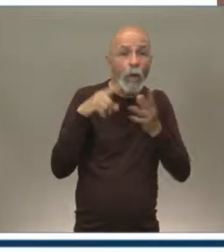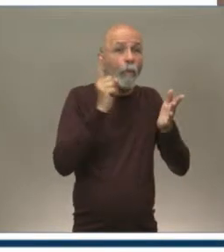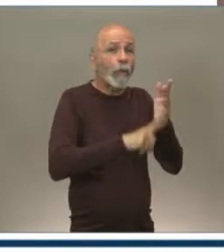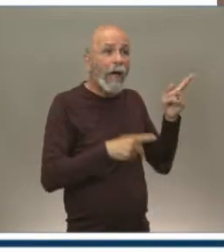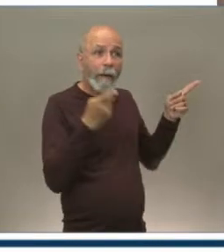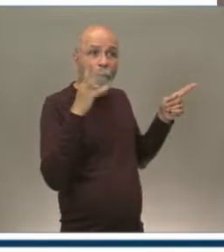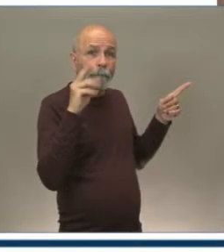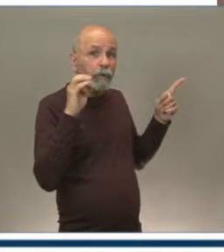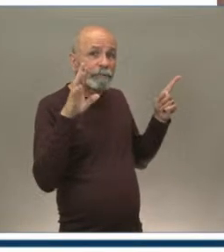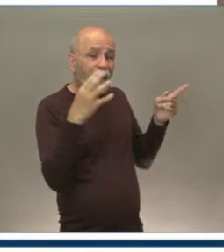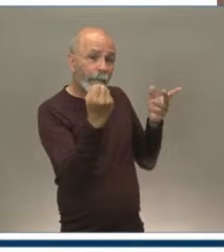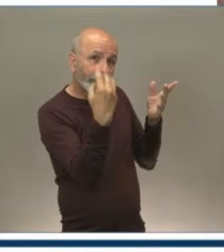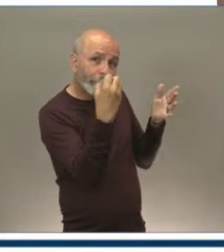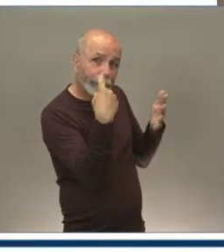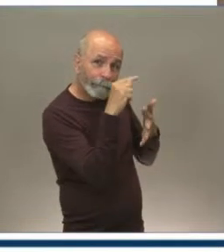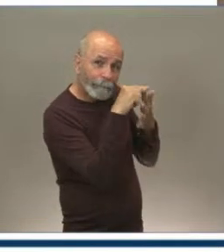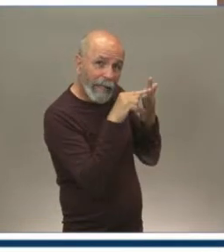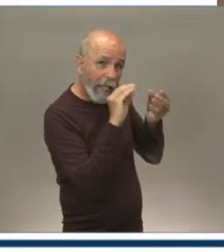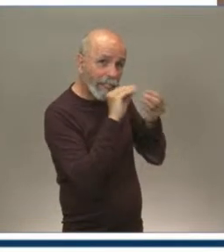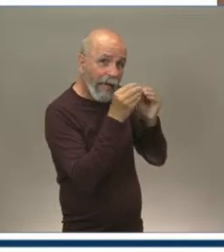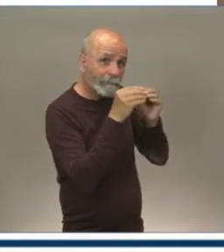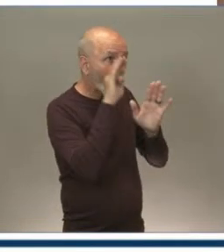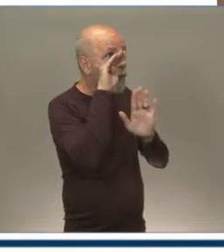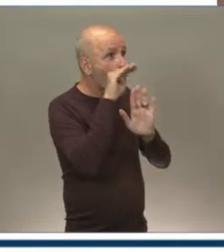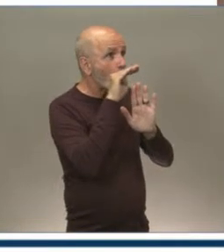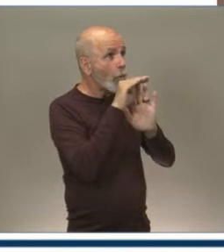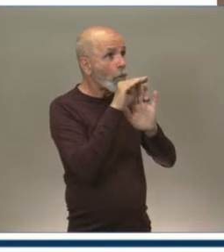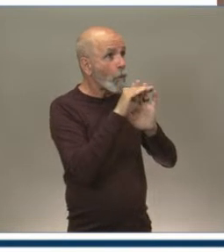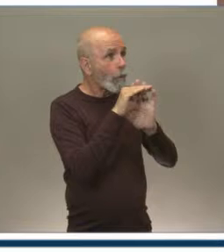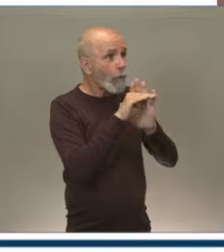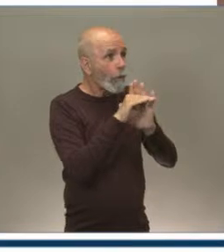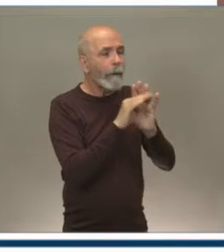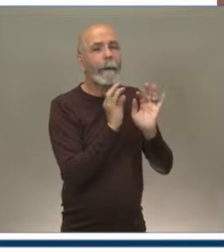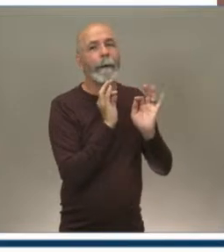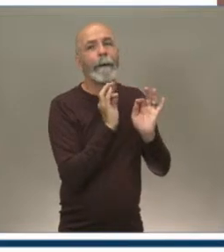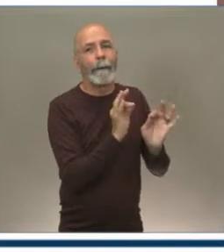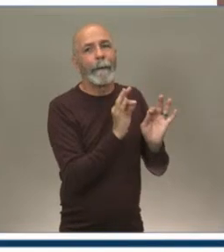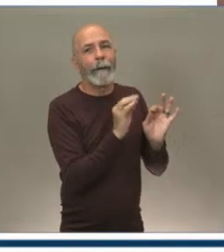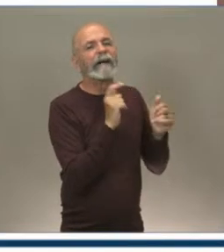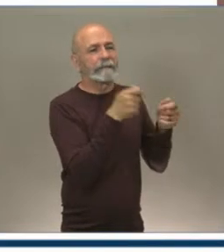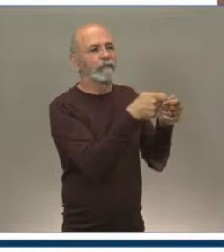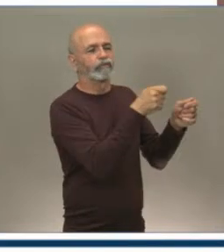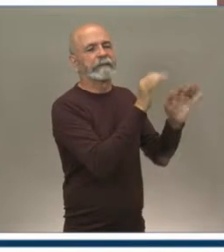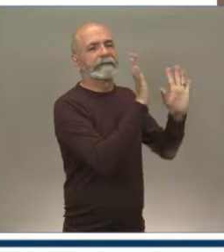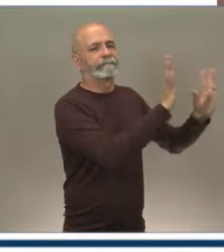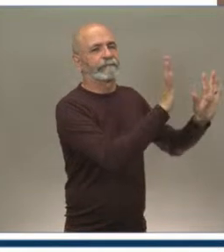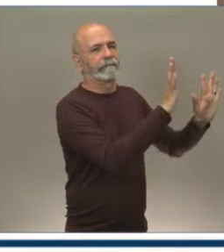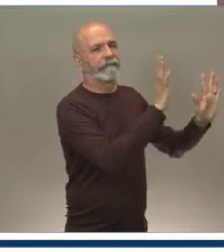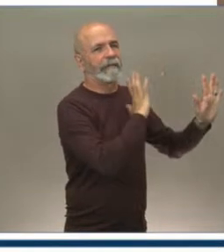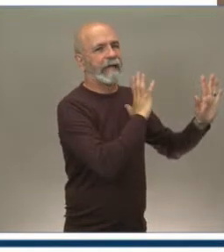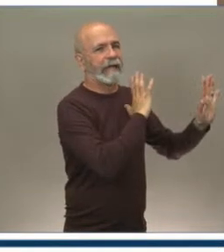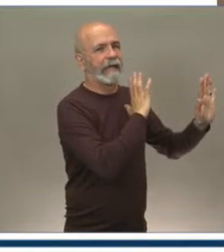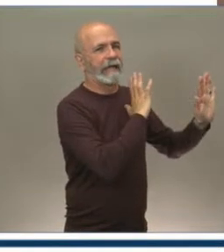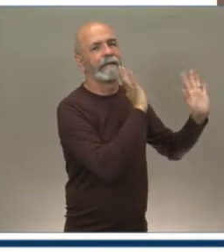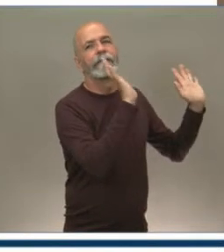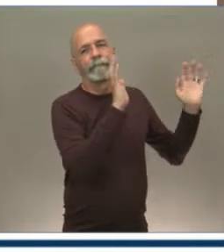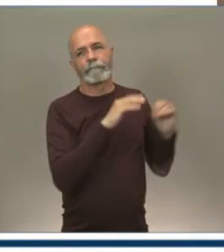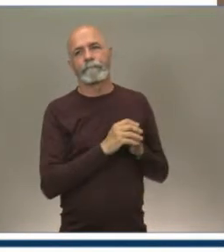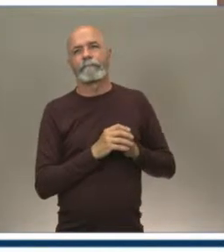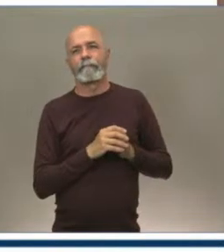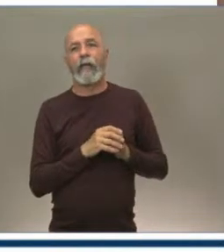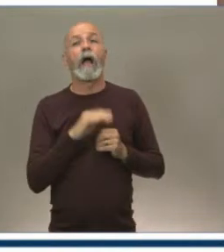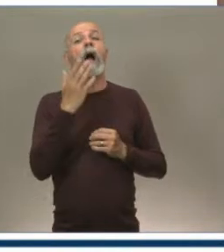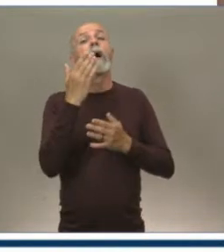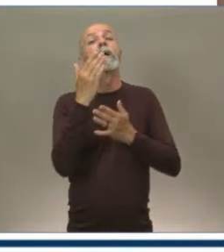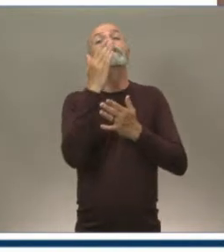going down, we expect to be able to manage what will be a continued surge in acute inpatients, and some of those